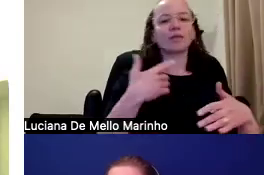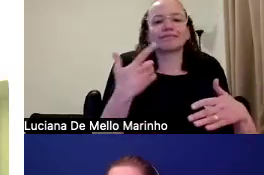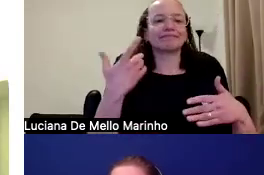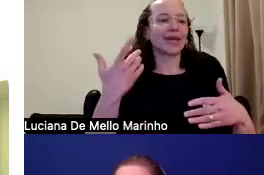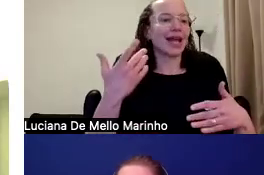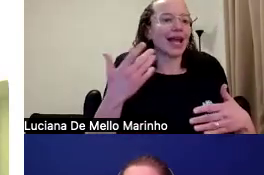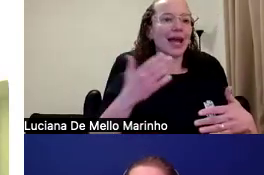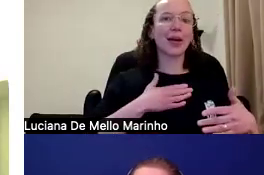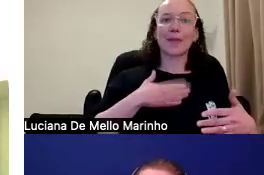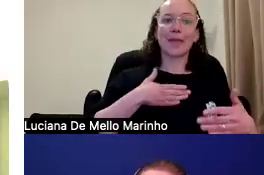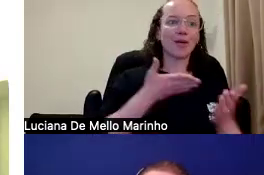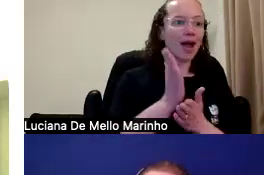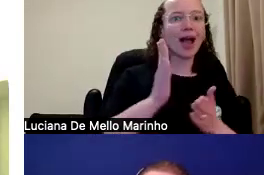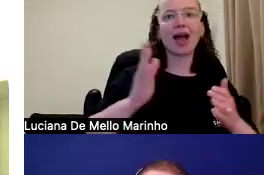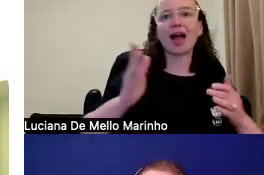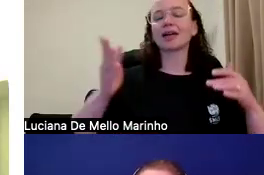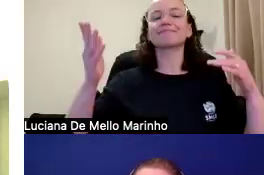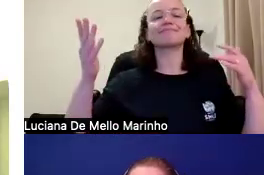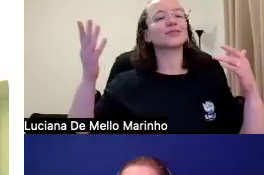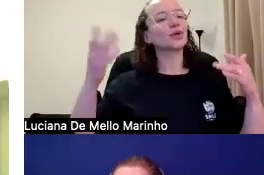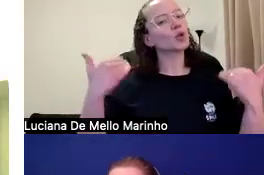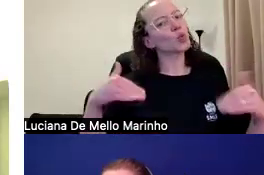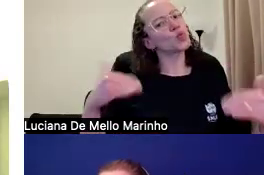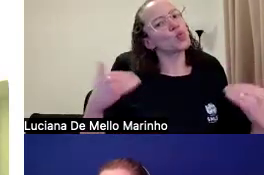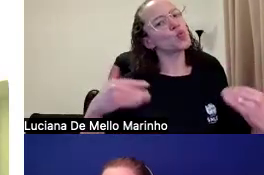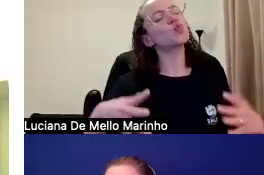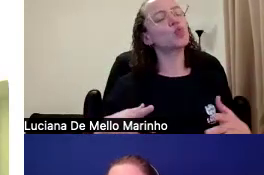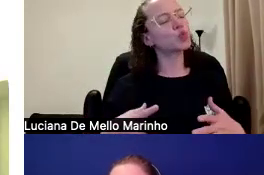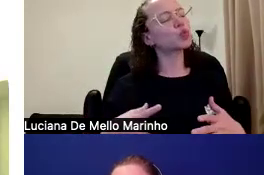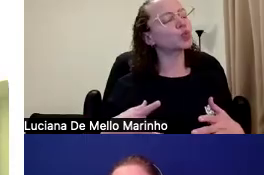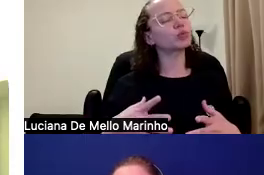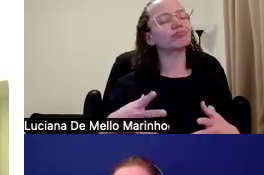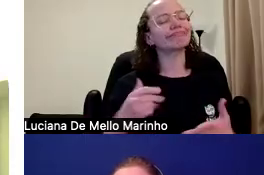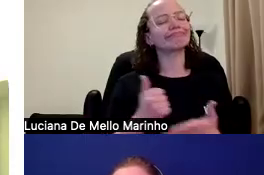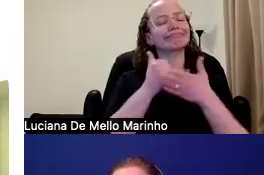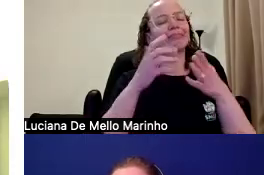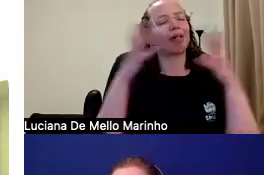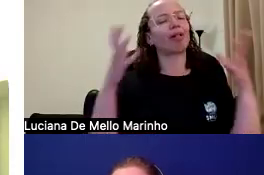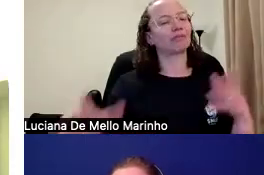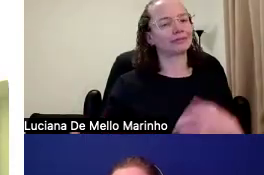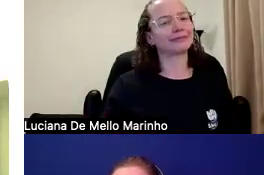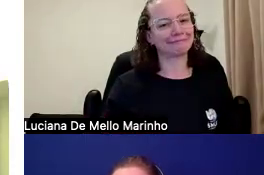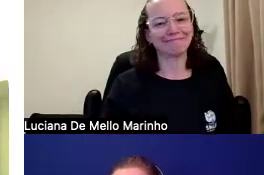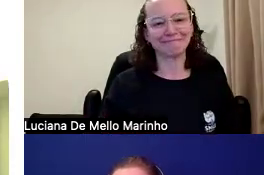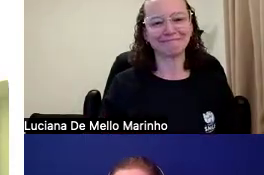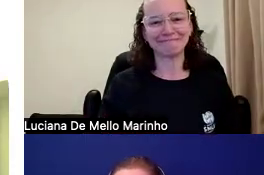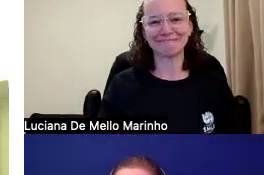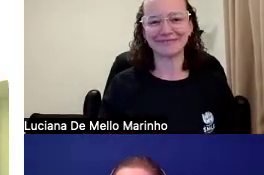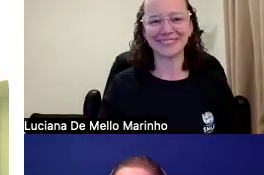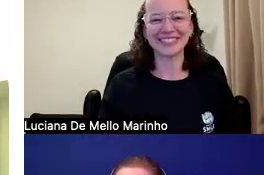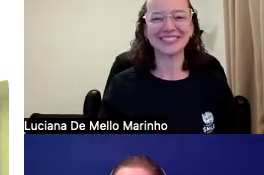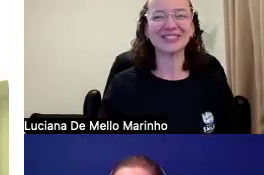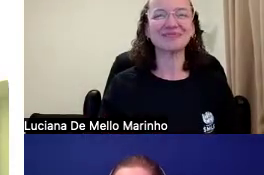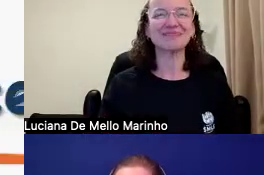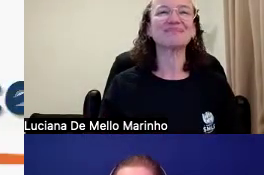me understand, the legal aspects of things, my rights, and that really helped a